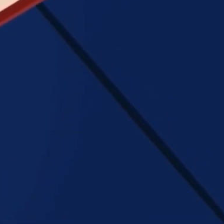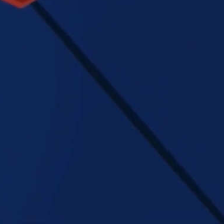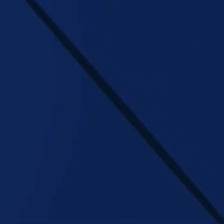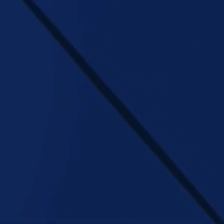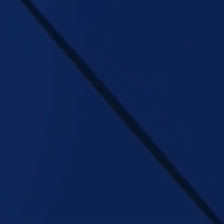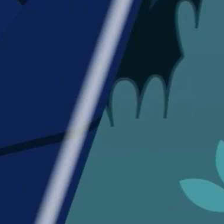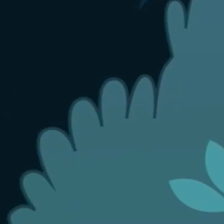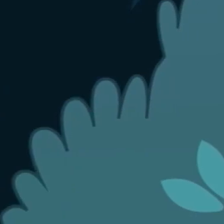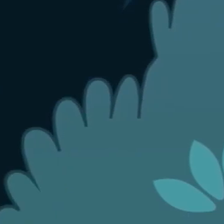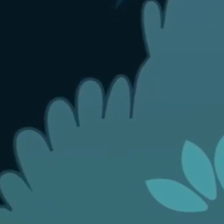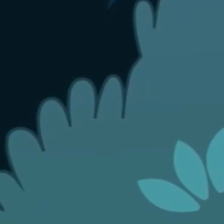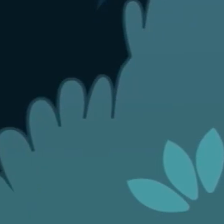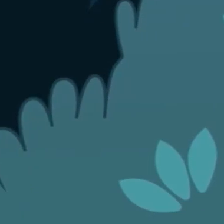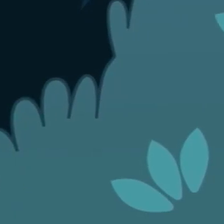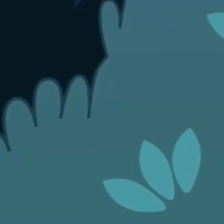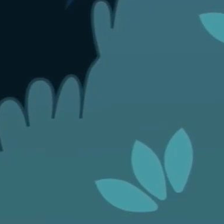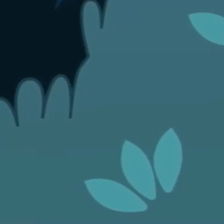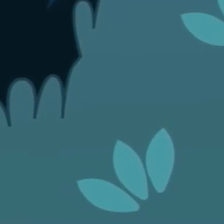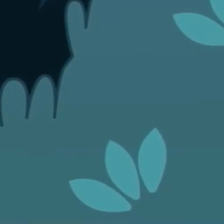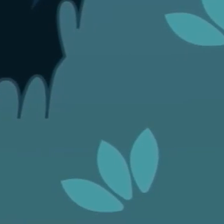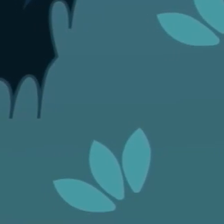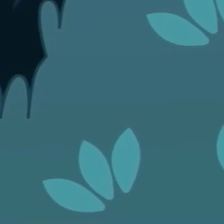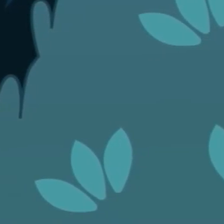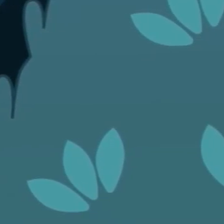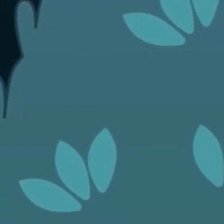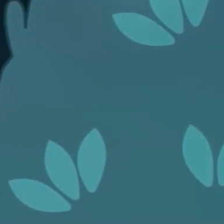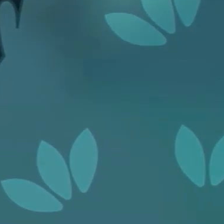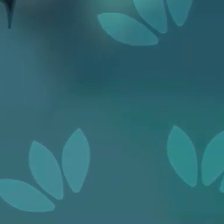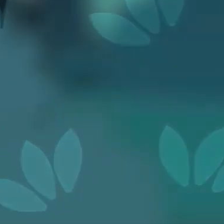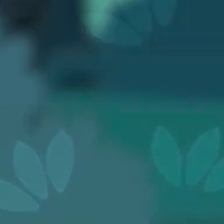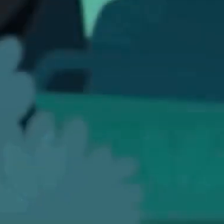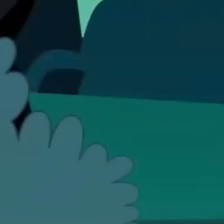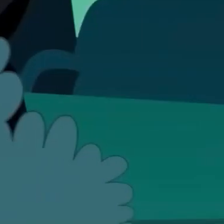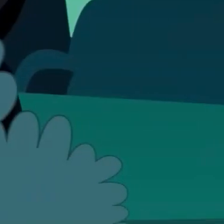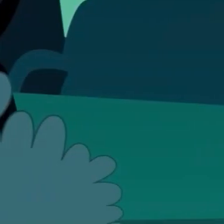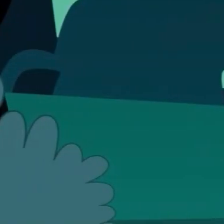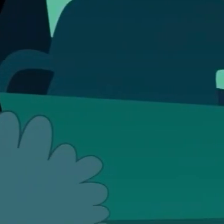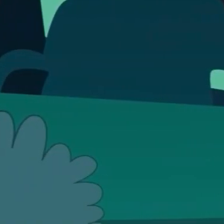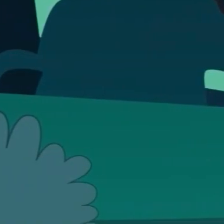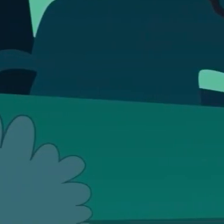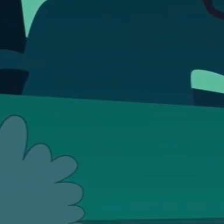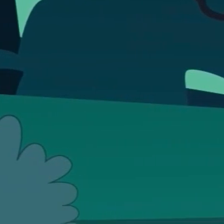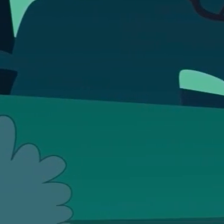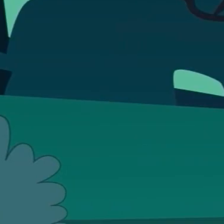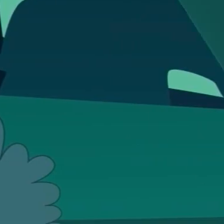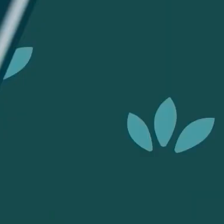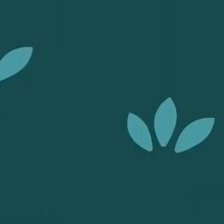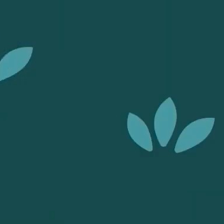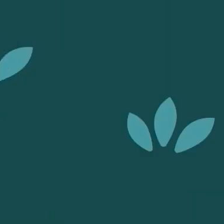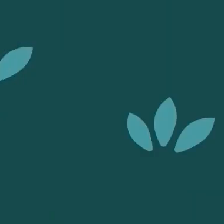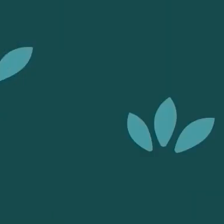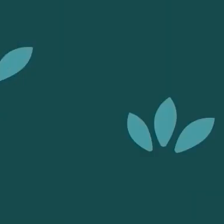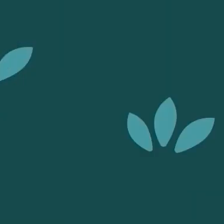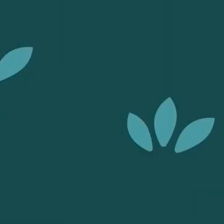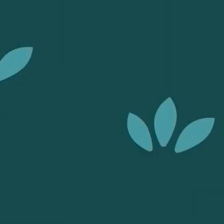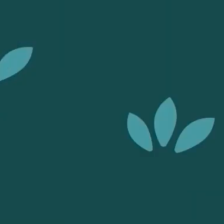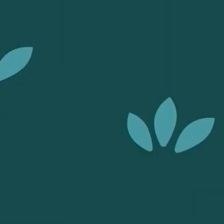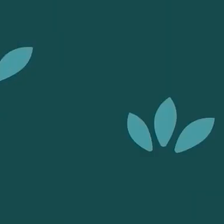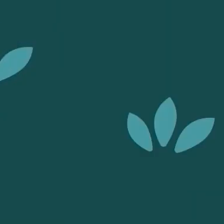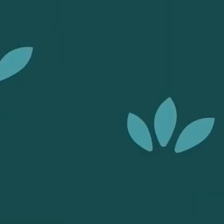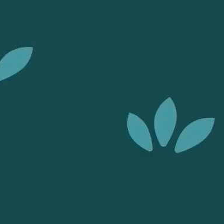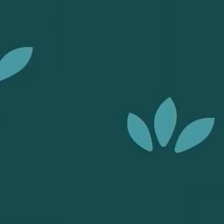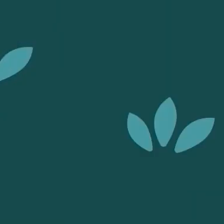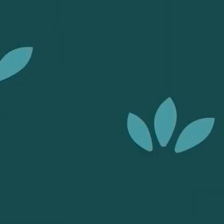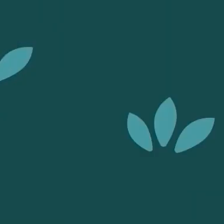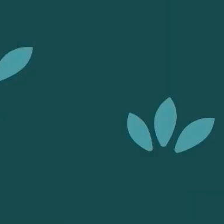an old diary. Suddenly, a hooded person came from the garden, grabbed